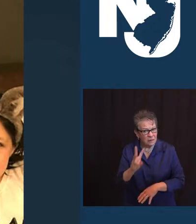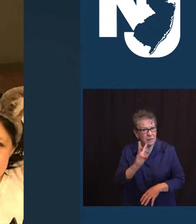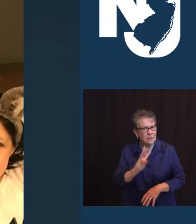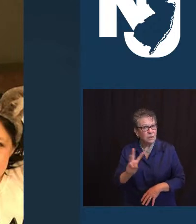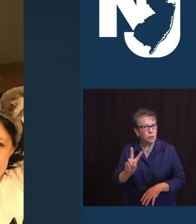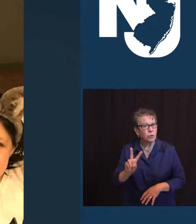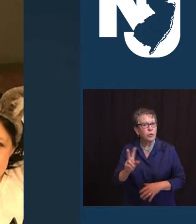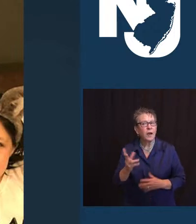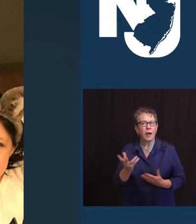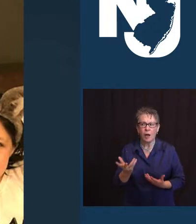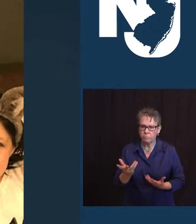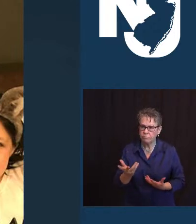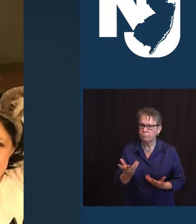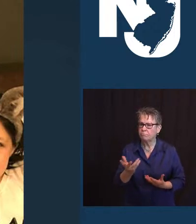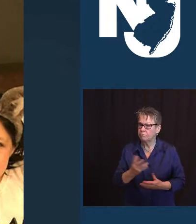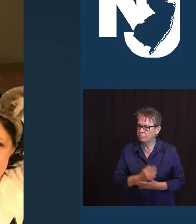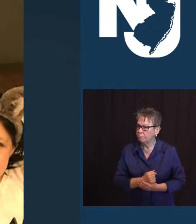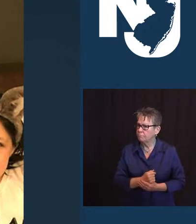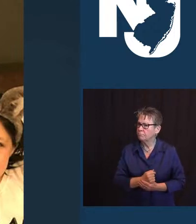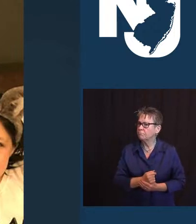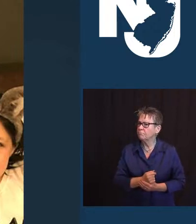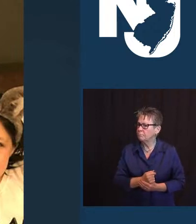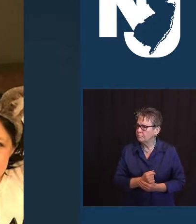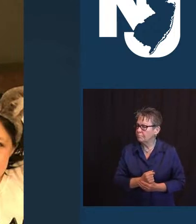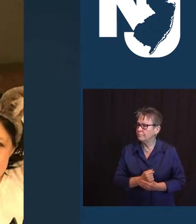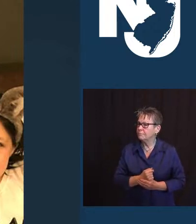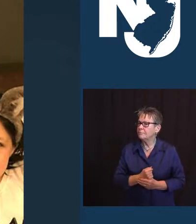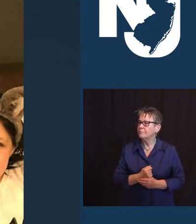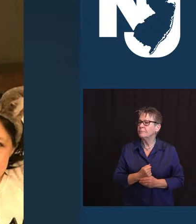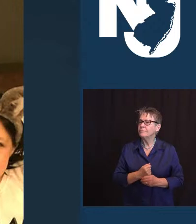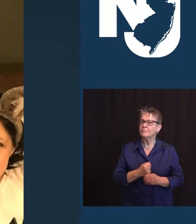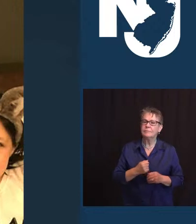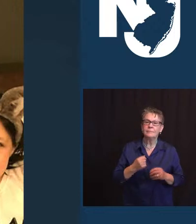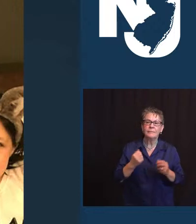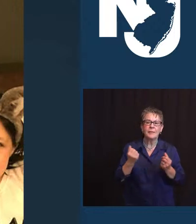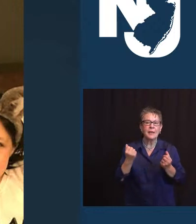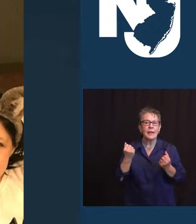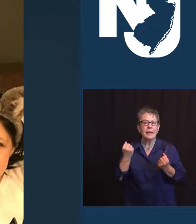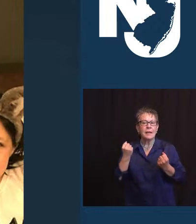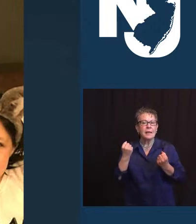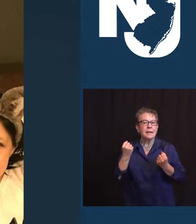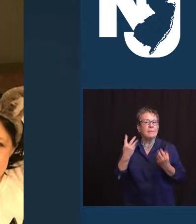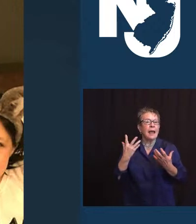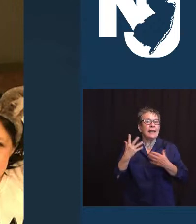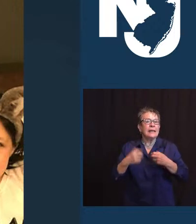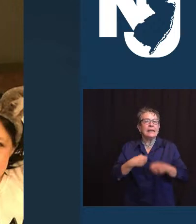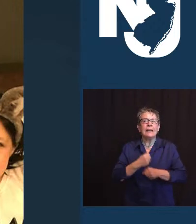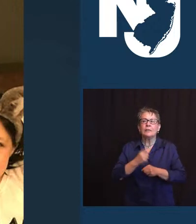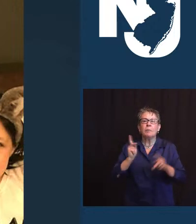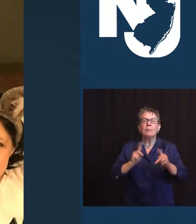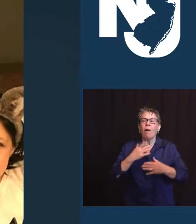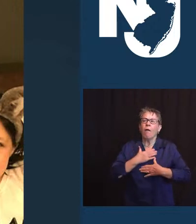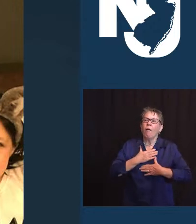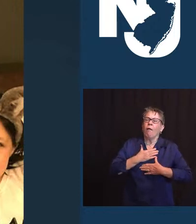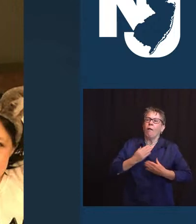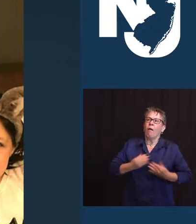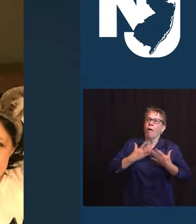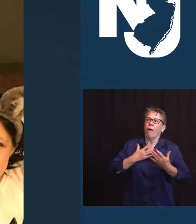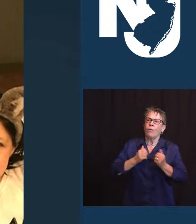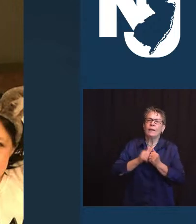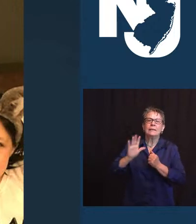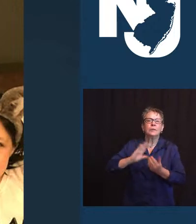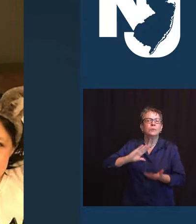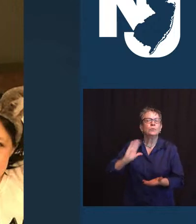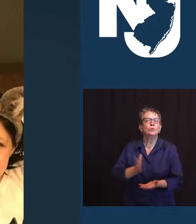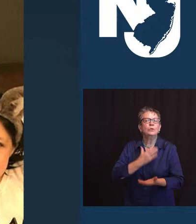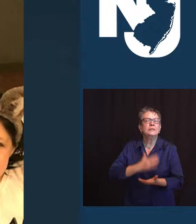Anthony inspired the faithful through music, and that is a tremendous legacy. We know it will be carried forward, and may God bless Anthony and watch over